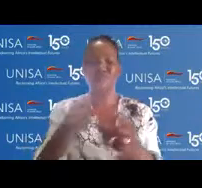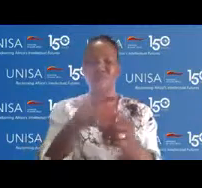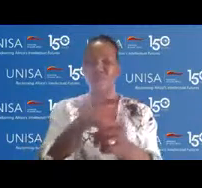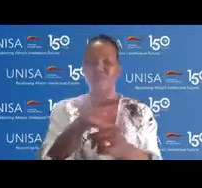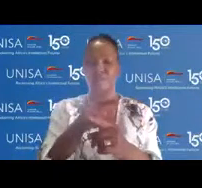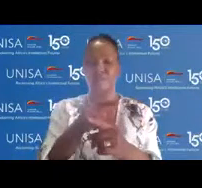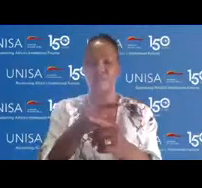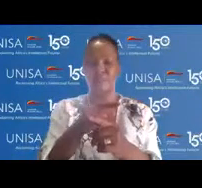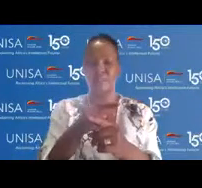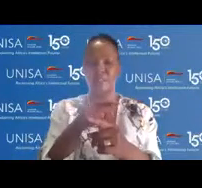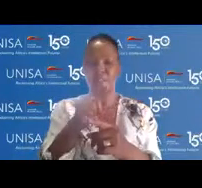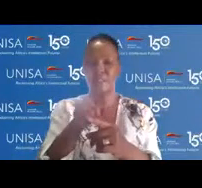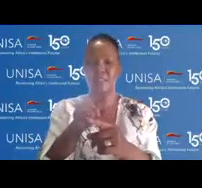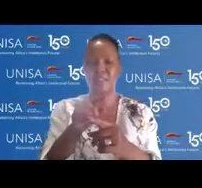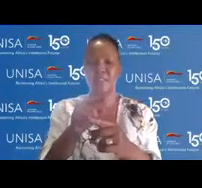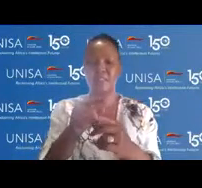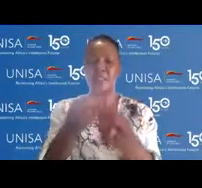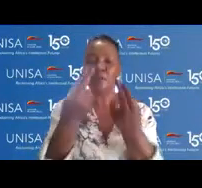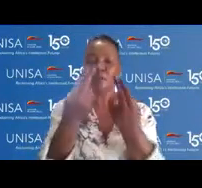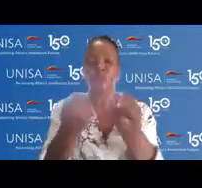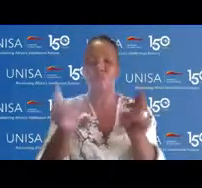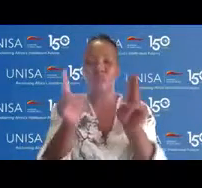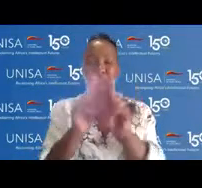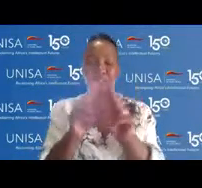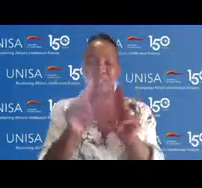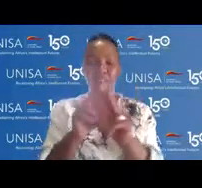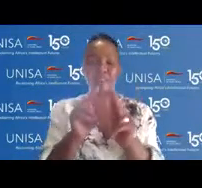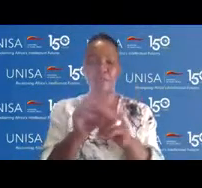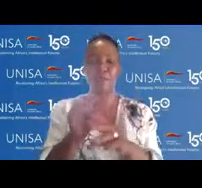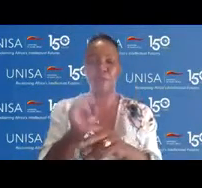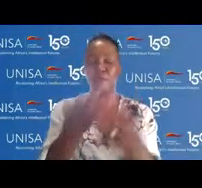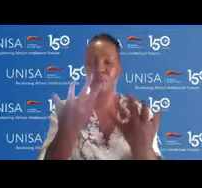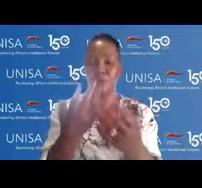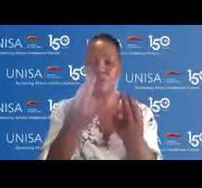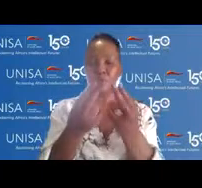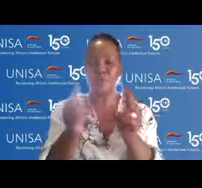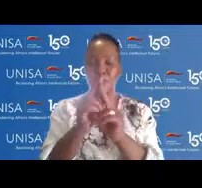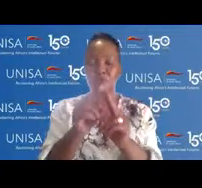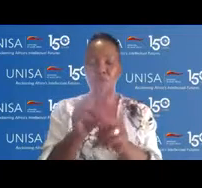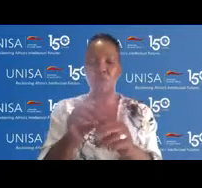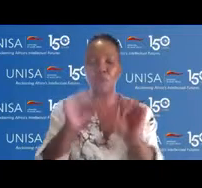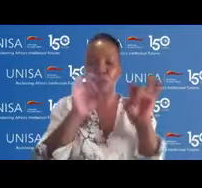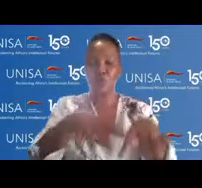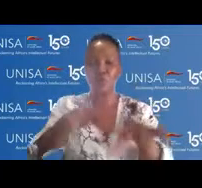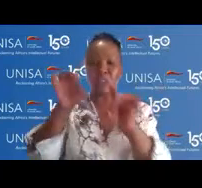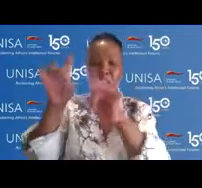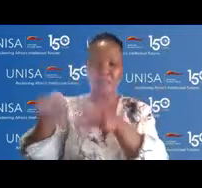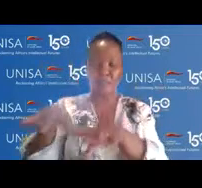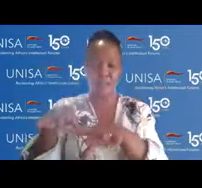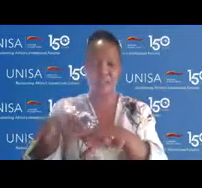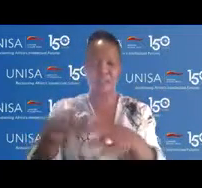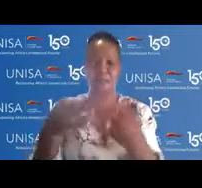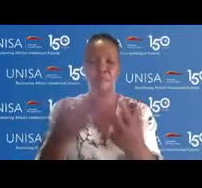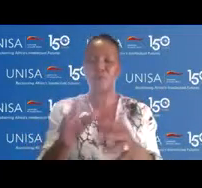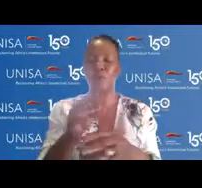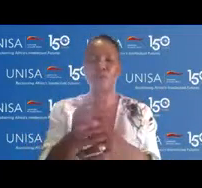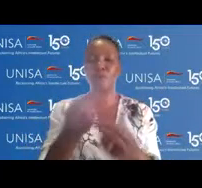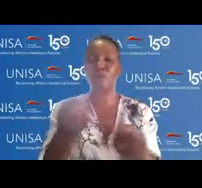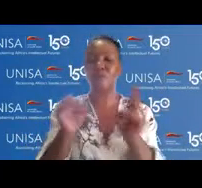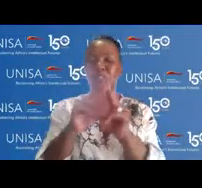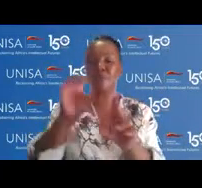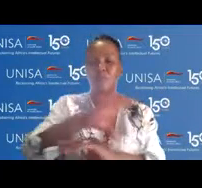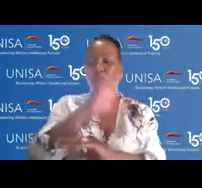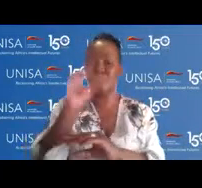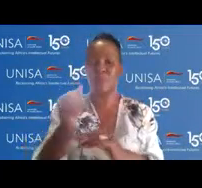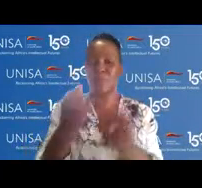Africa. That's the University of Southern Australia, guys. So it's totally different university. So just be careful about that one as well. I